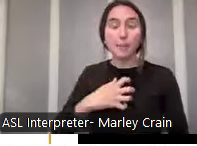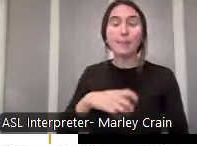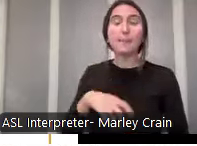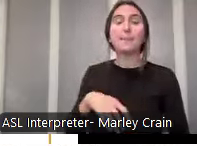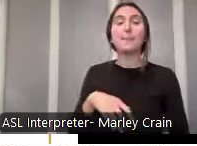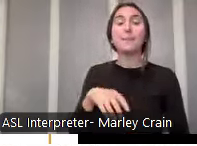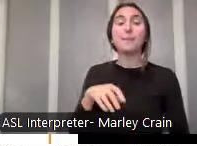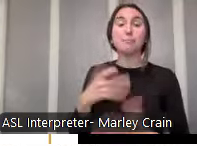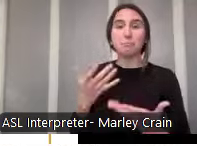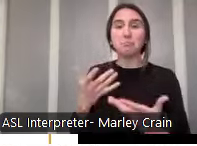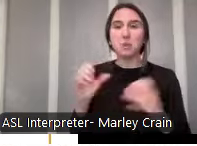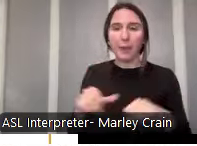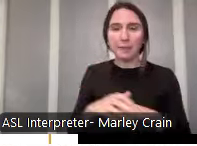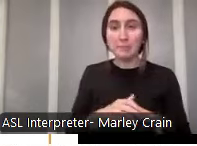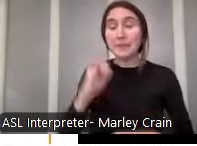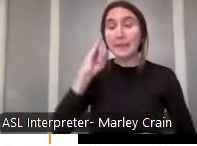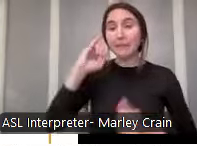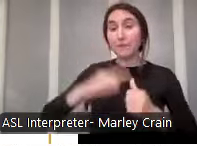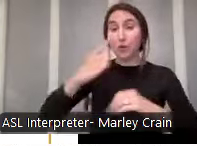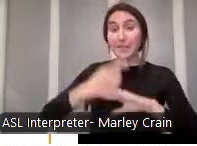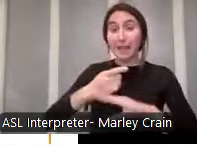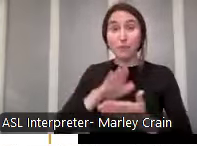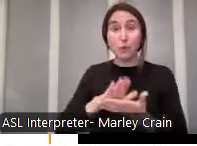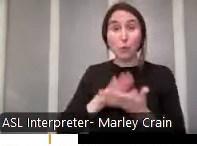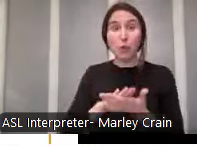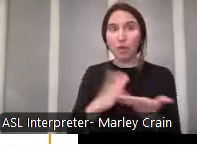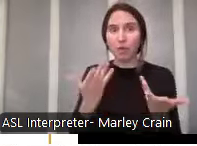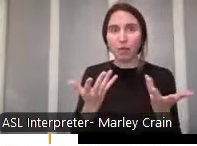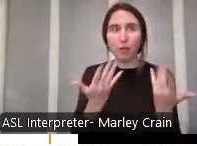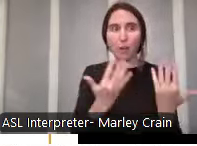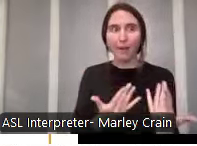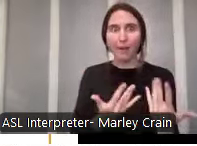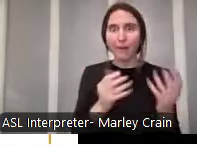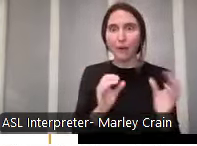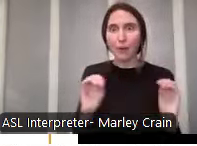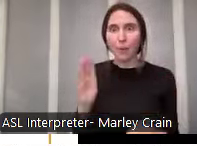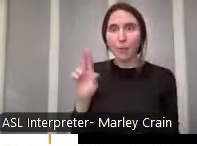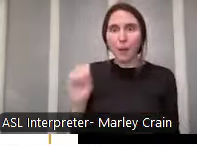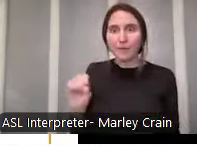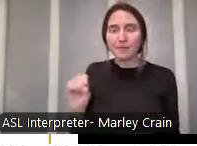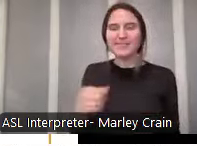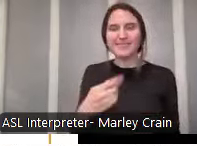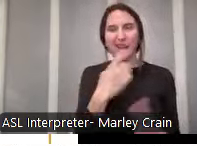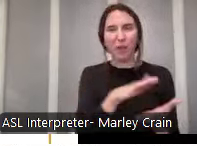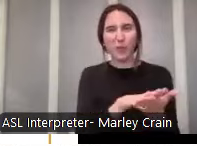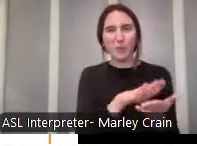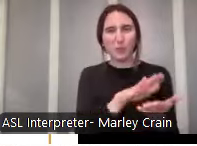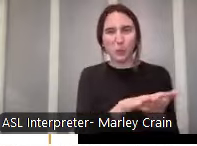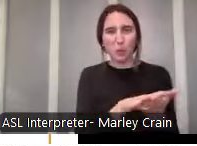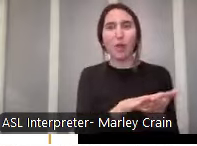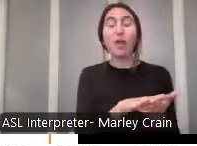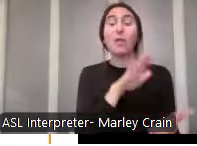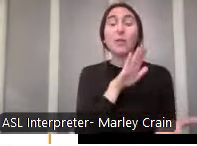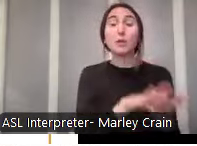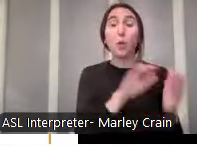the school know. The school can file a complaint with OPT, but you can also call OPT. You want to get an